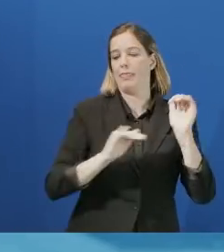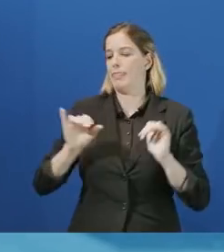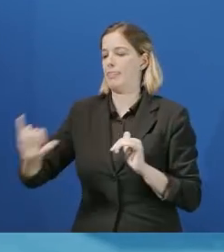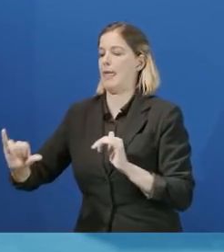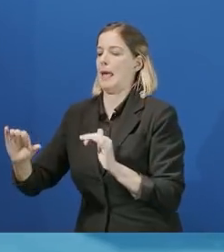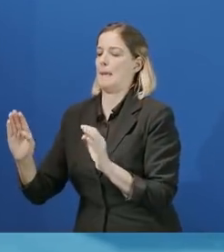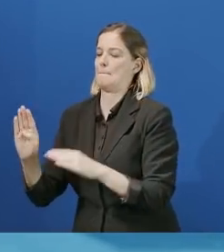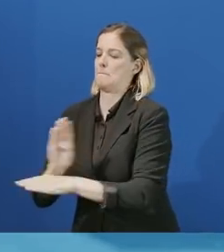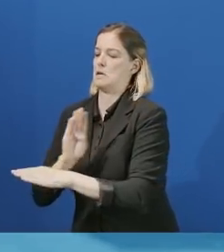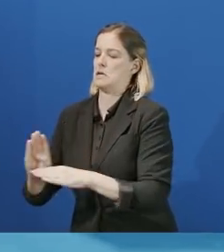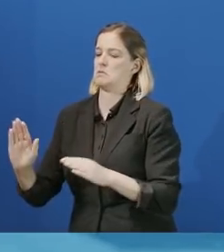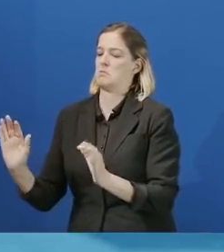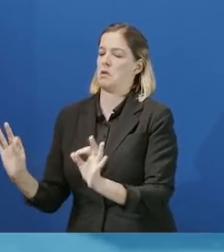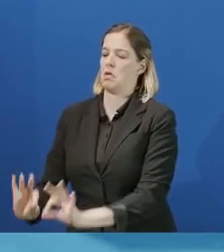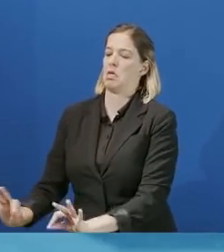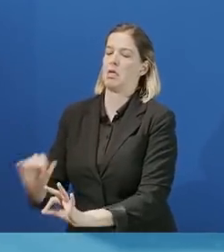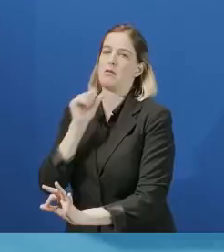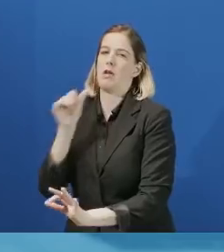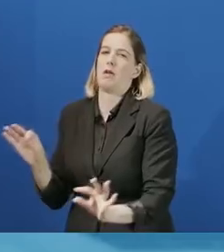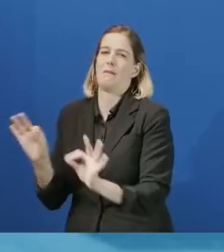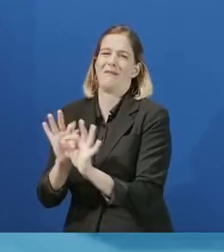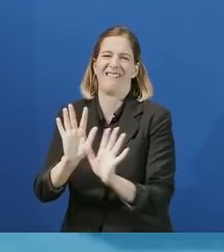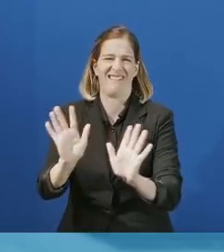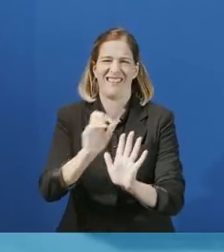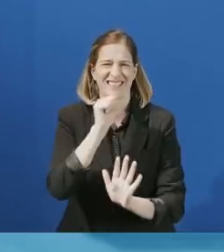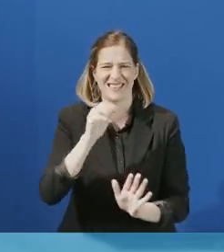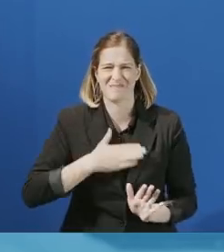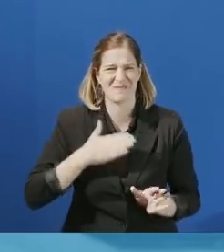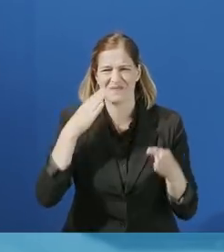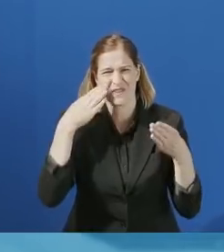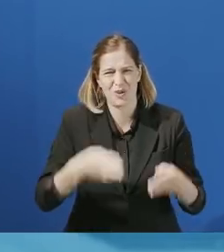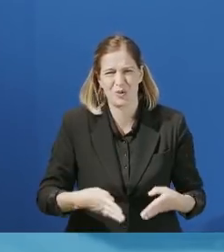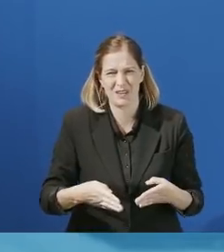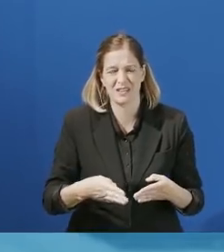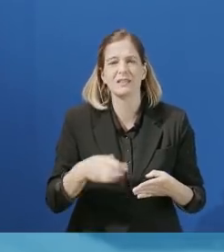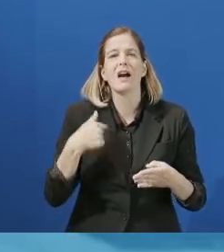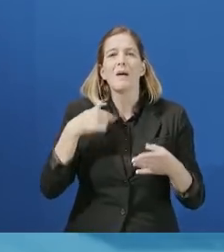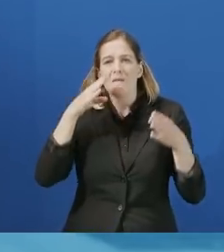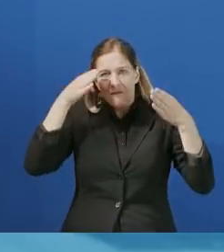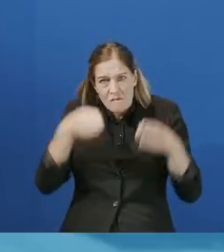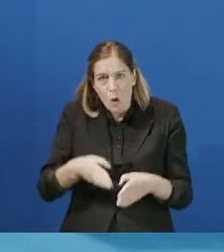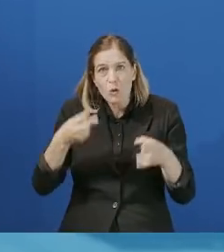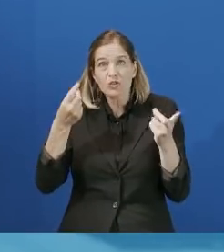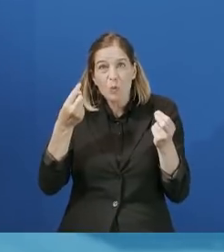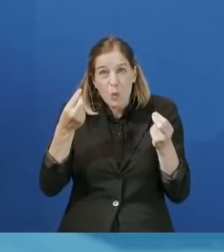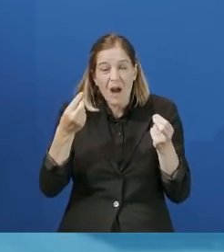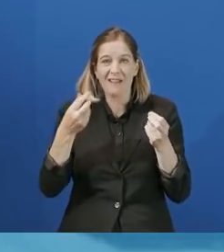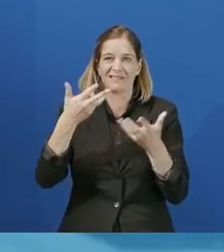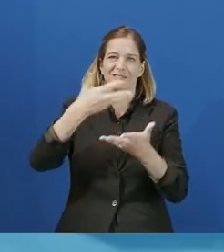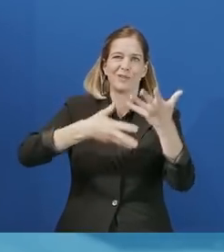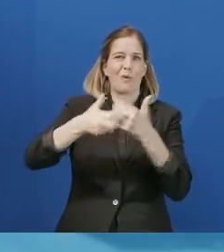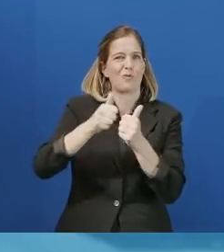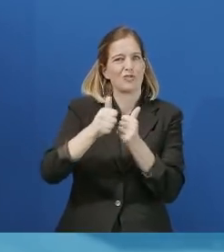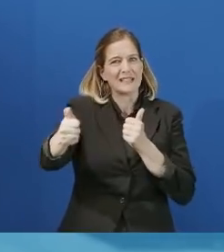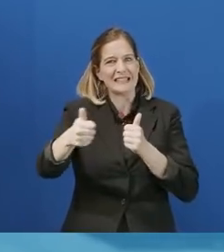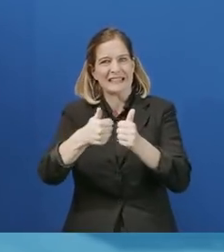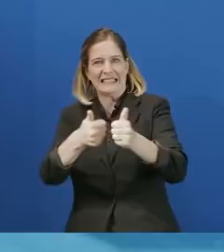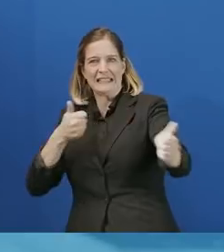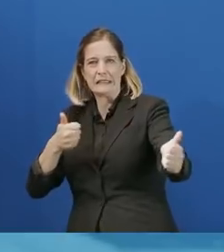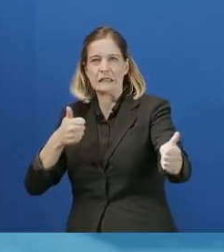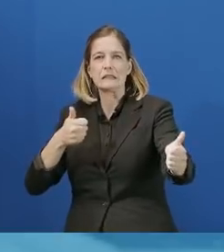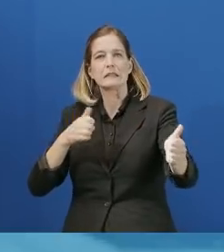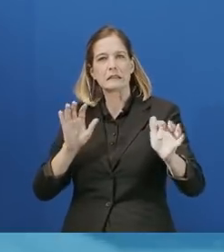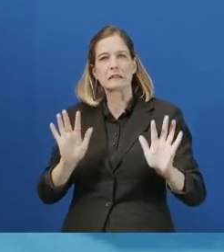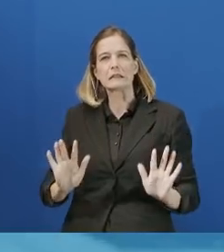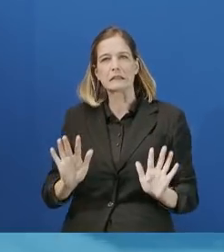distancing. And you talked about a category that I have a lot of affection for the people that work in it,